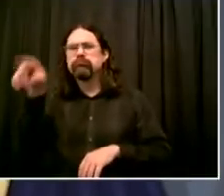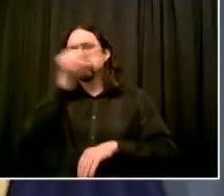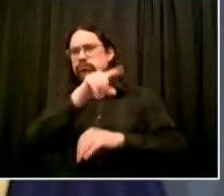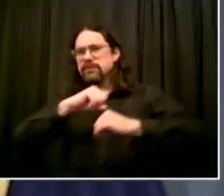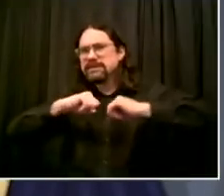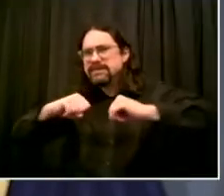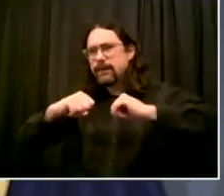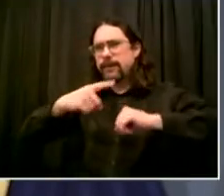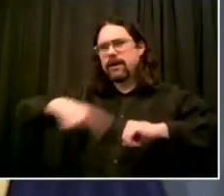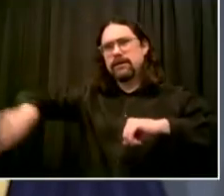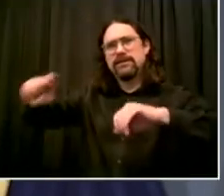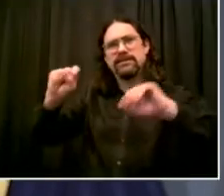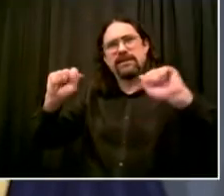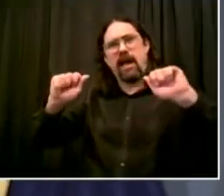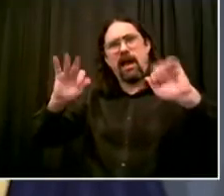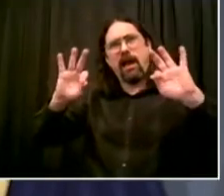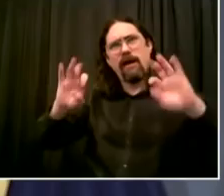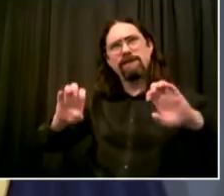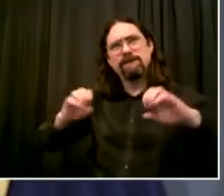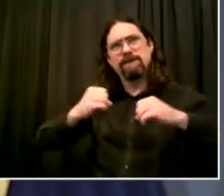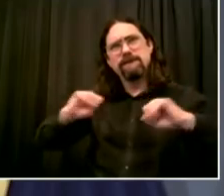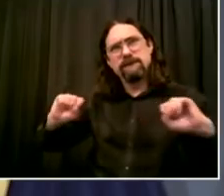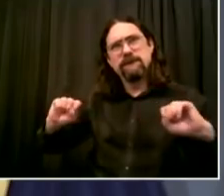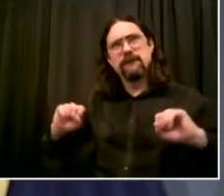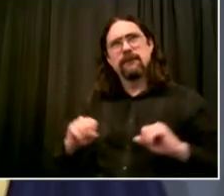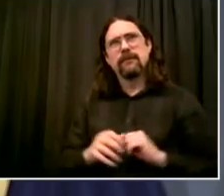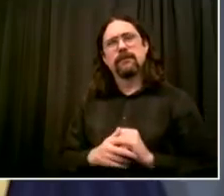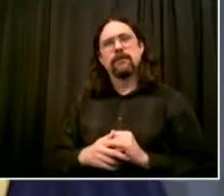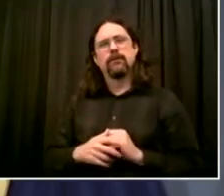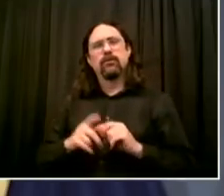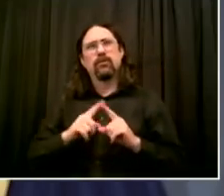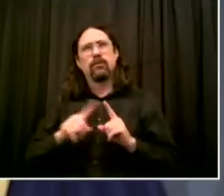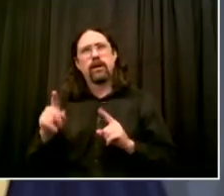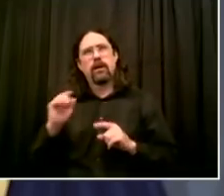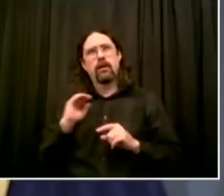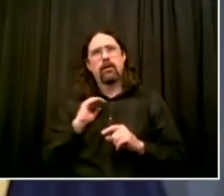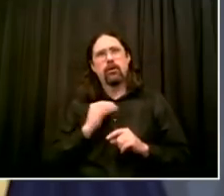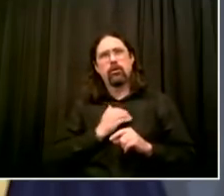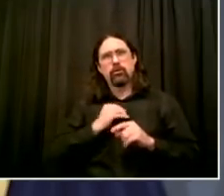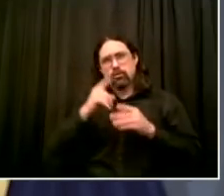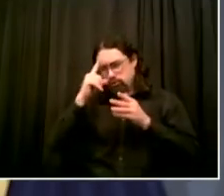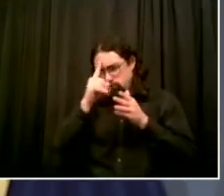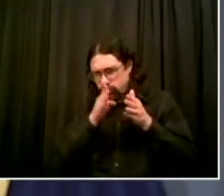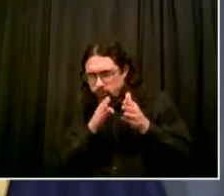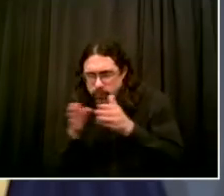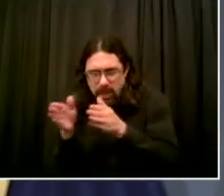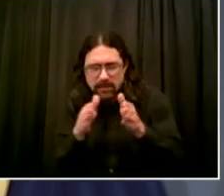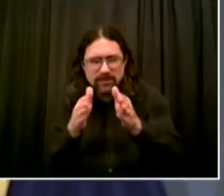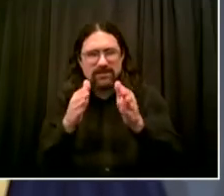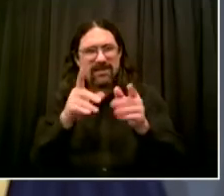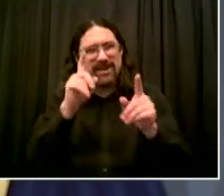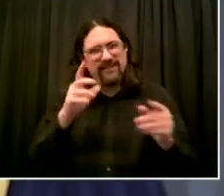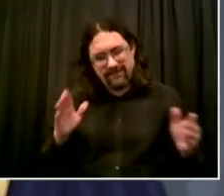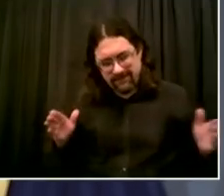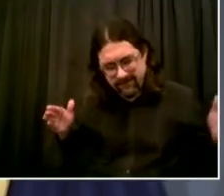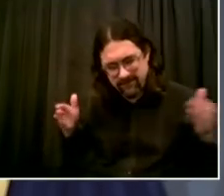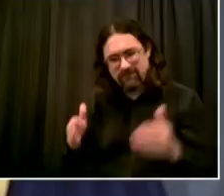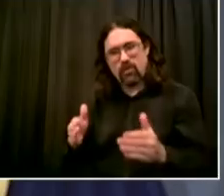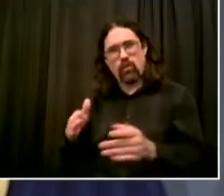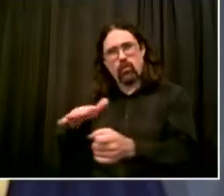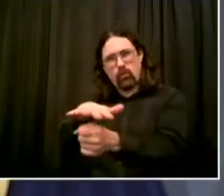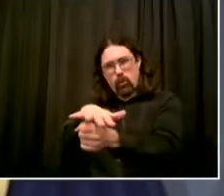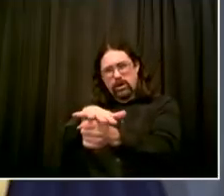strategy, and that when that is done right, it actually creates some of the same dynamics of cooperation and